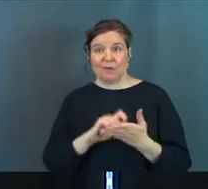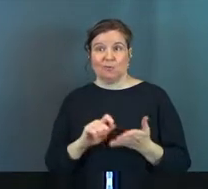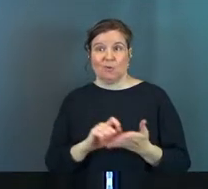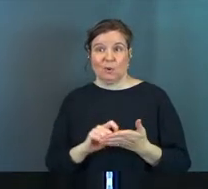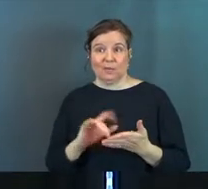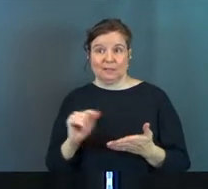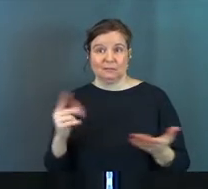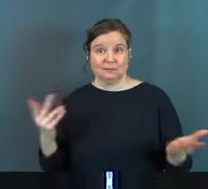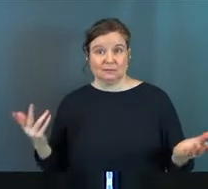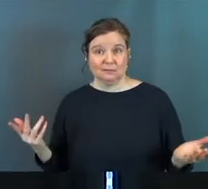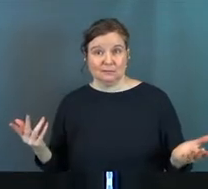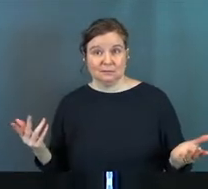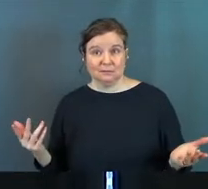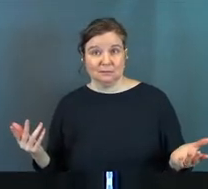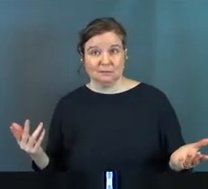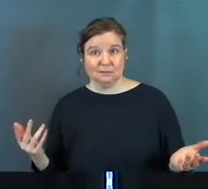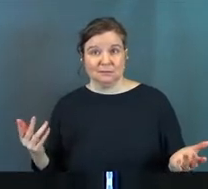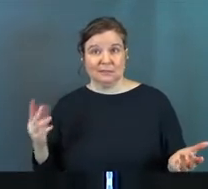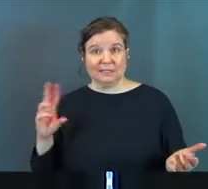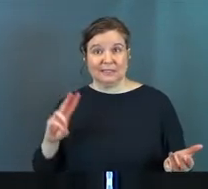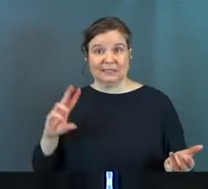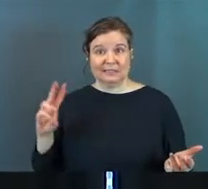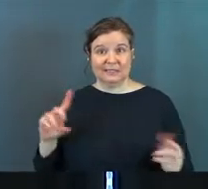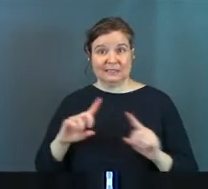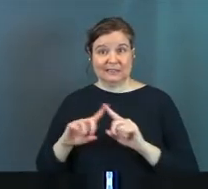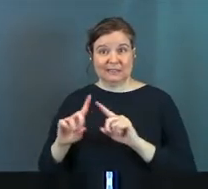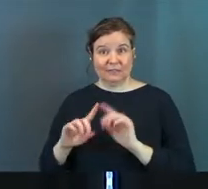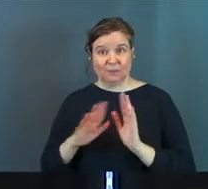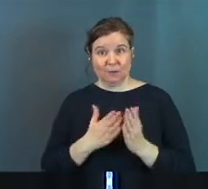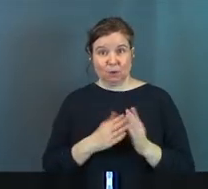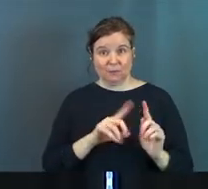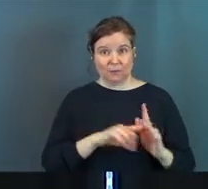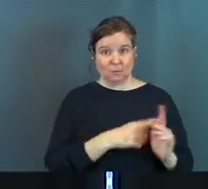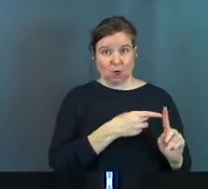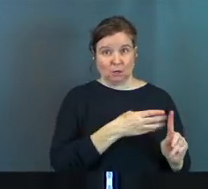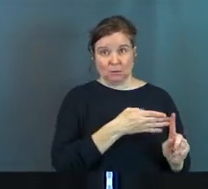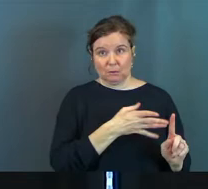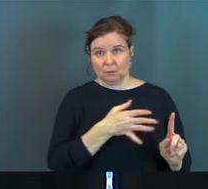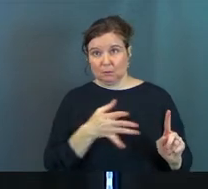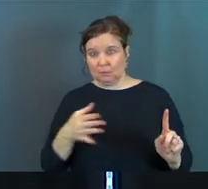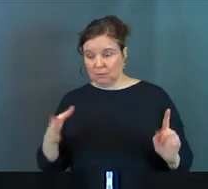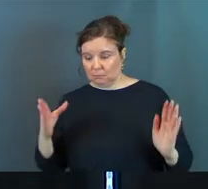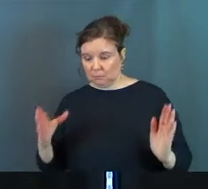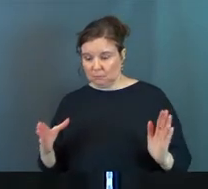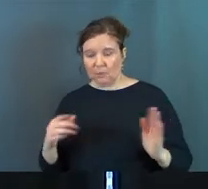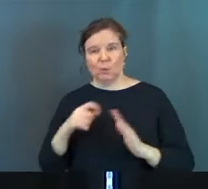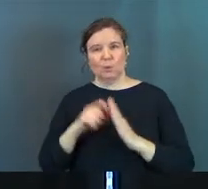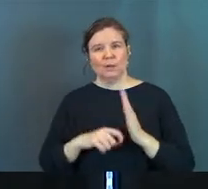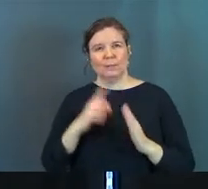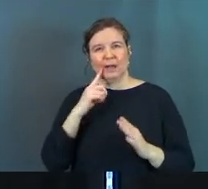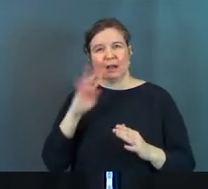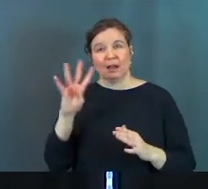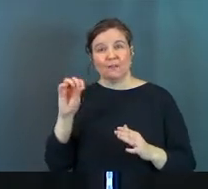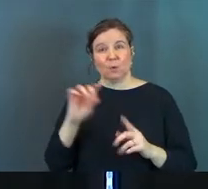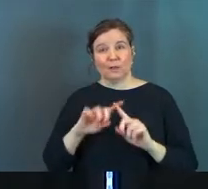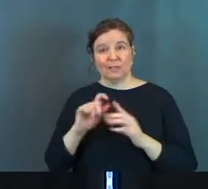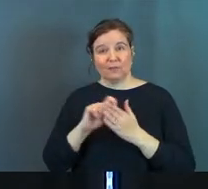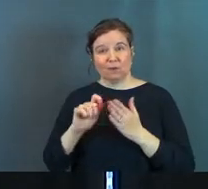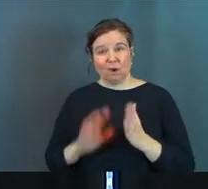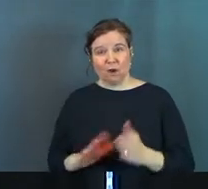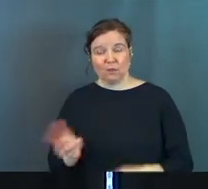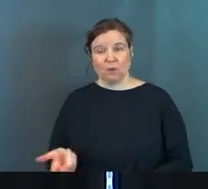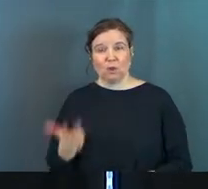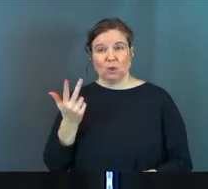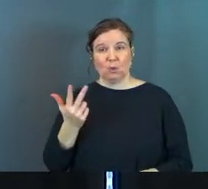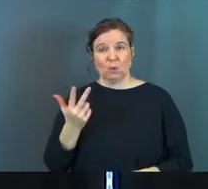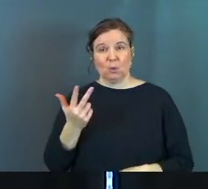it. It's 66 books from start to finish. Written by, I think, 40 different authors,